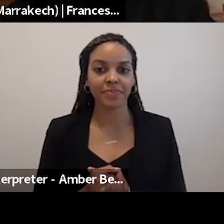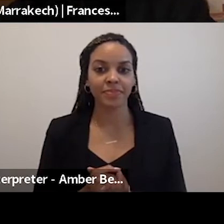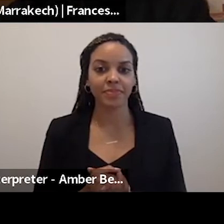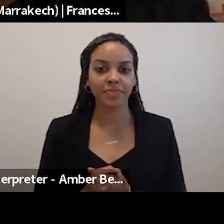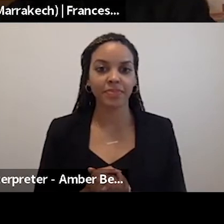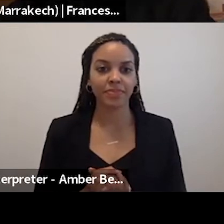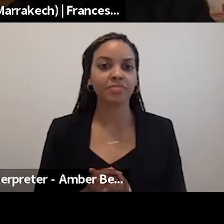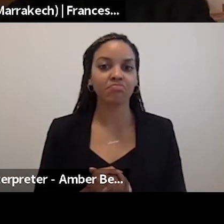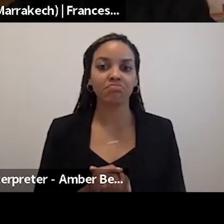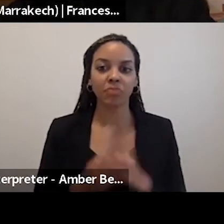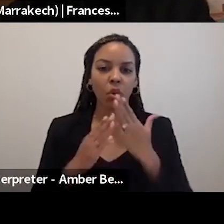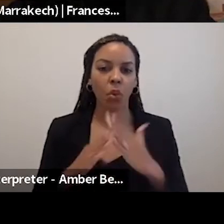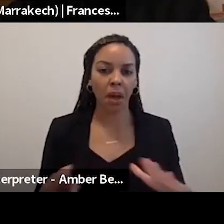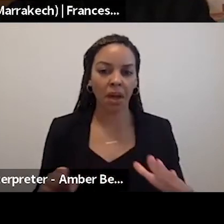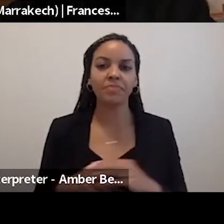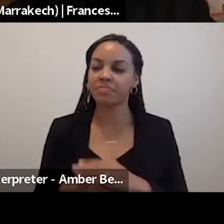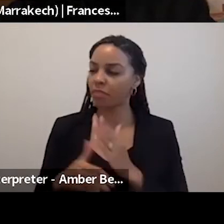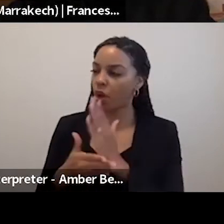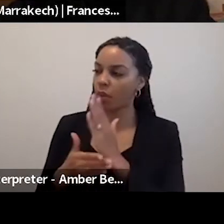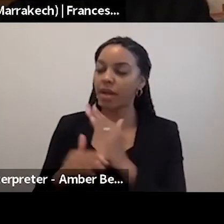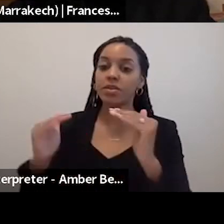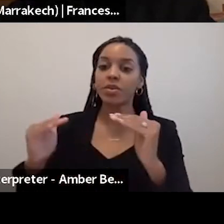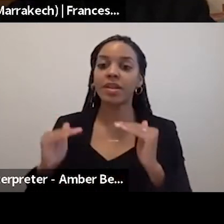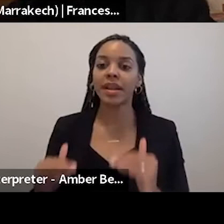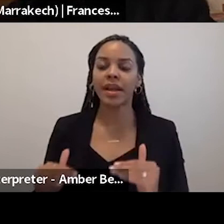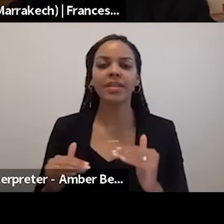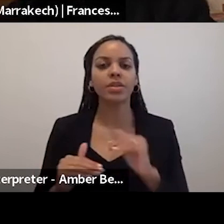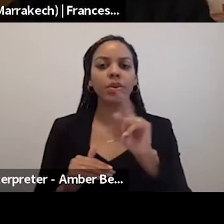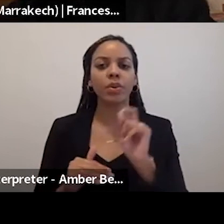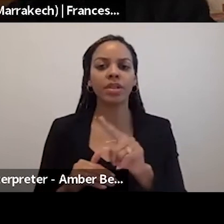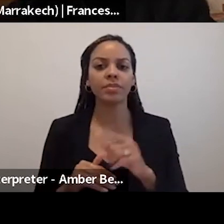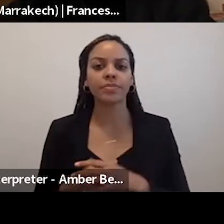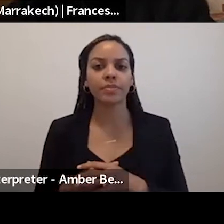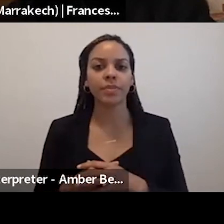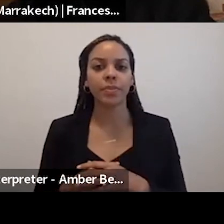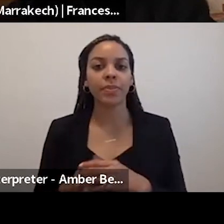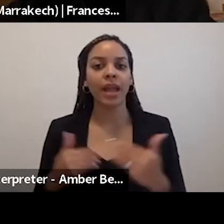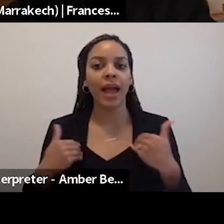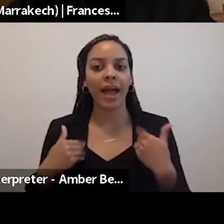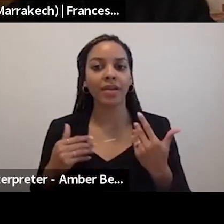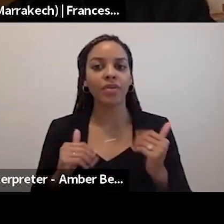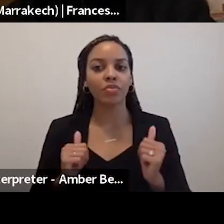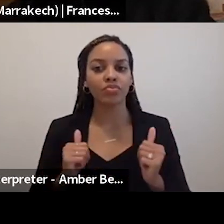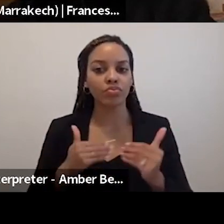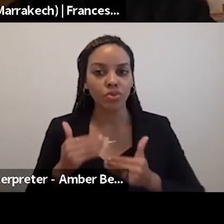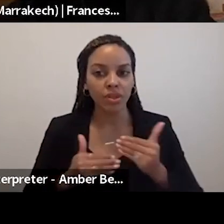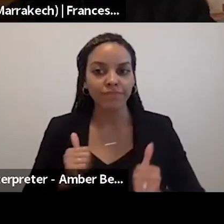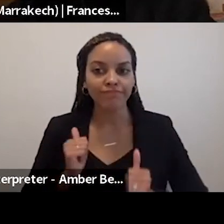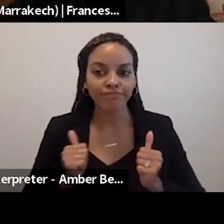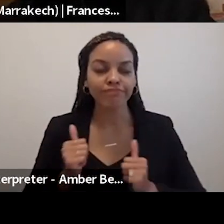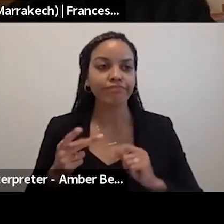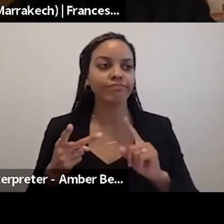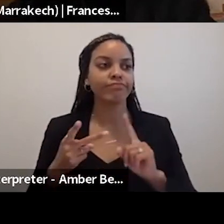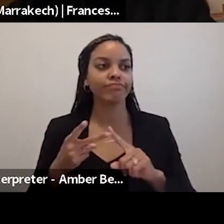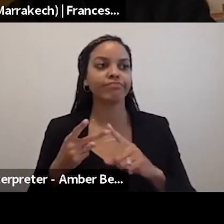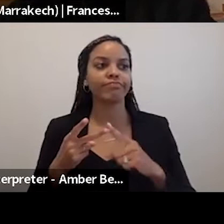All right. And so what makes for a productive and successful residency in a climate such as this? And